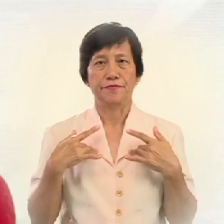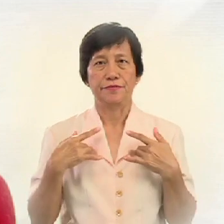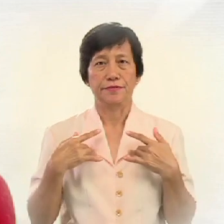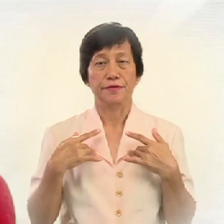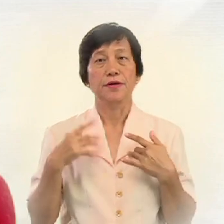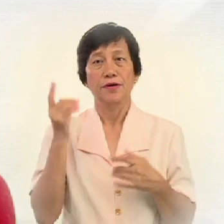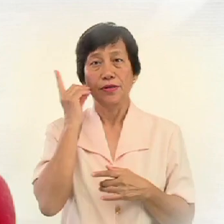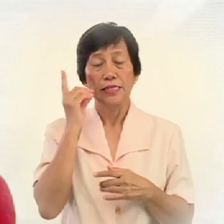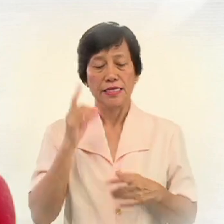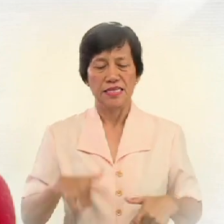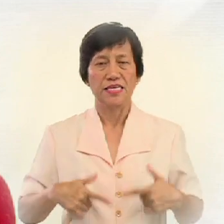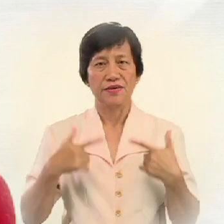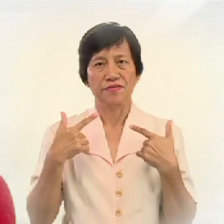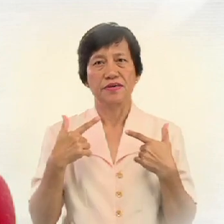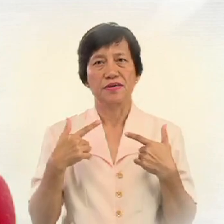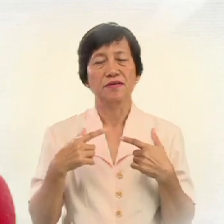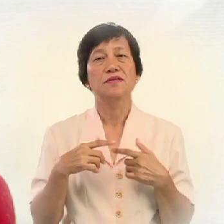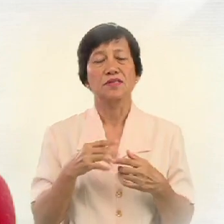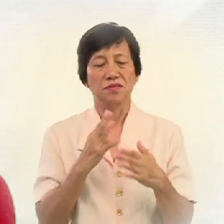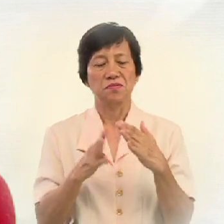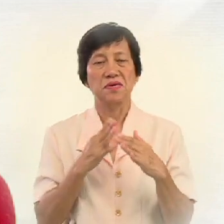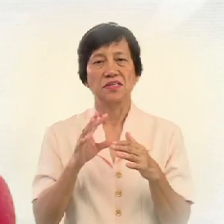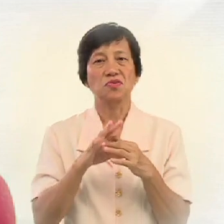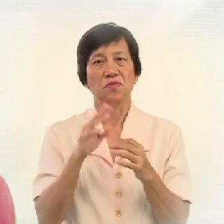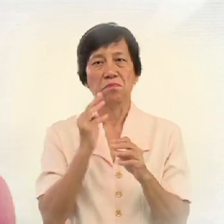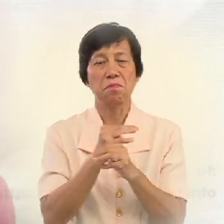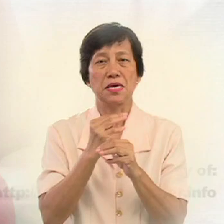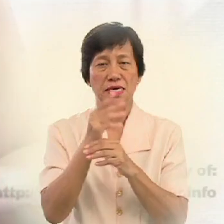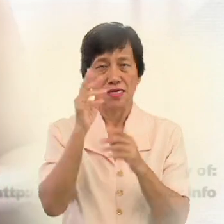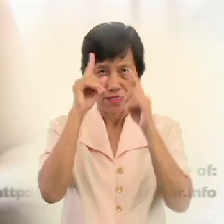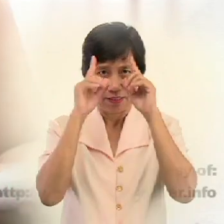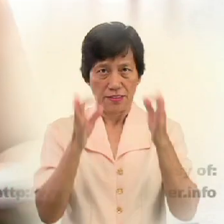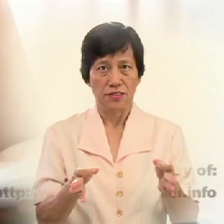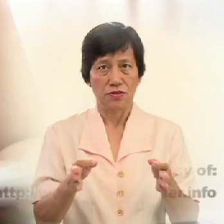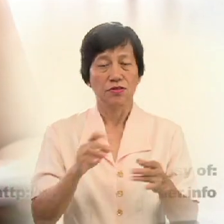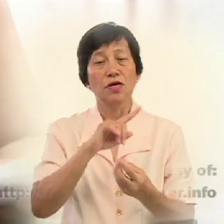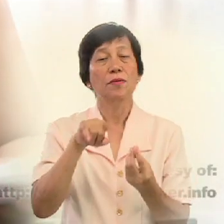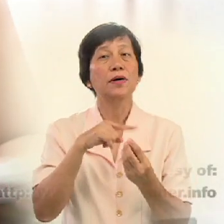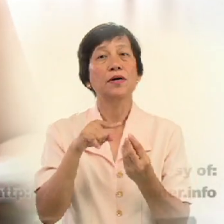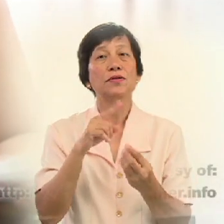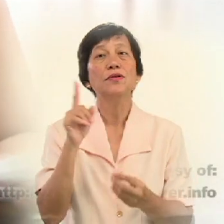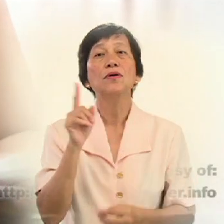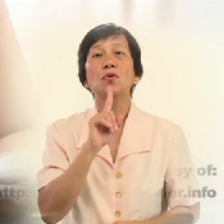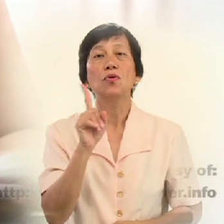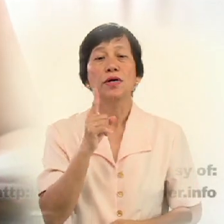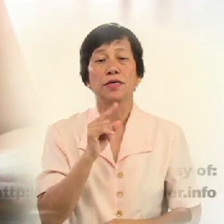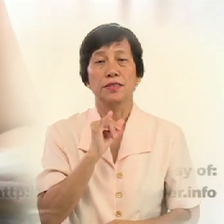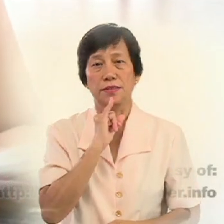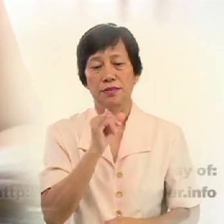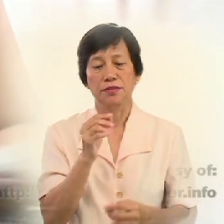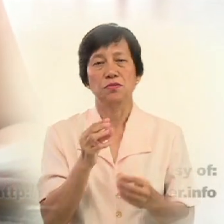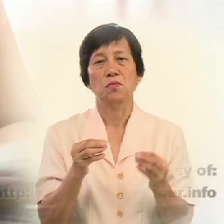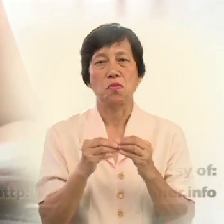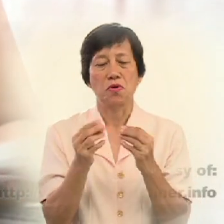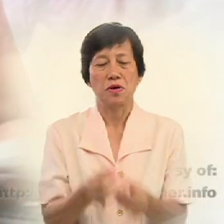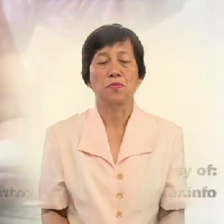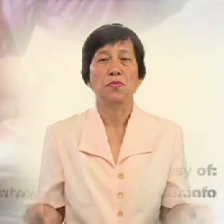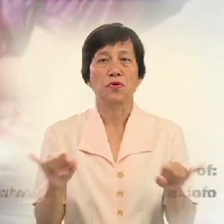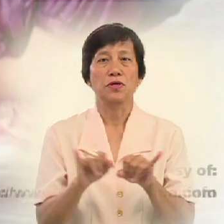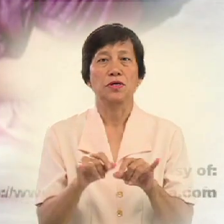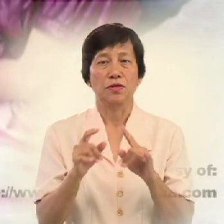on making decisions about what is more important to be attended